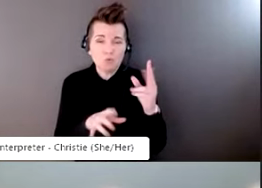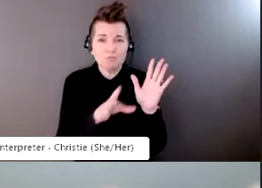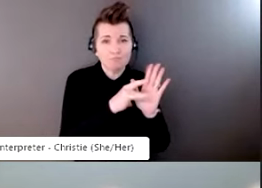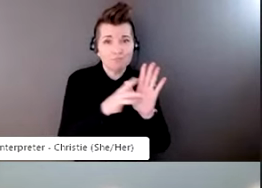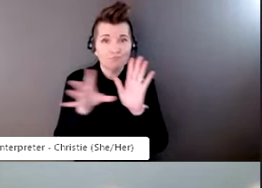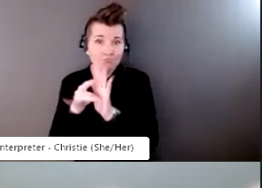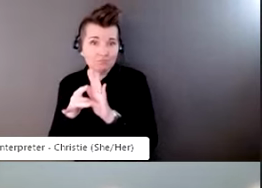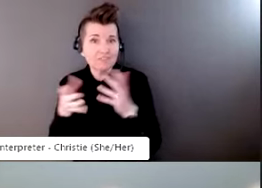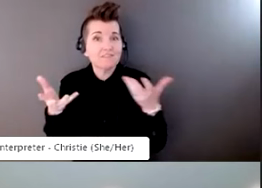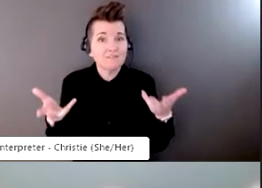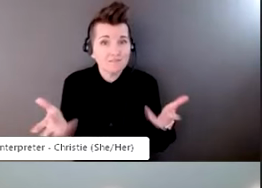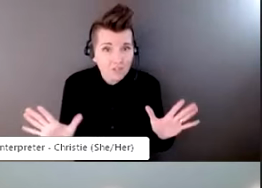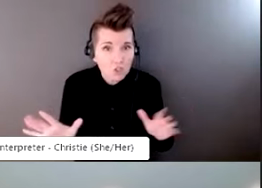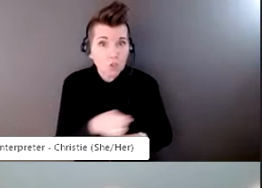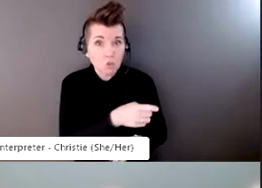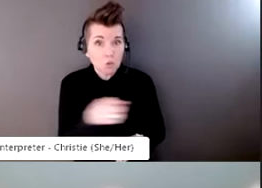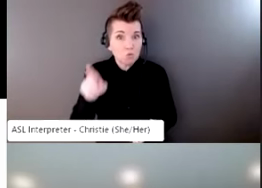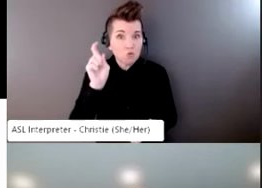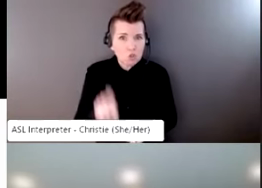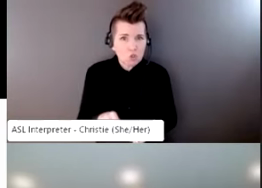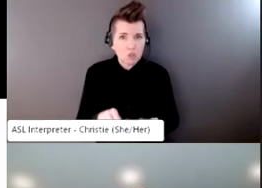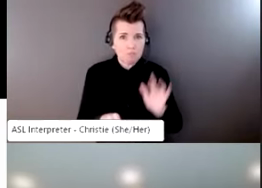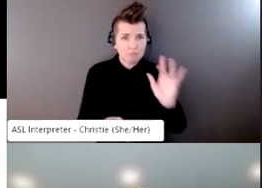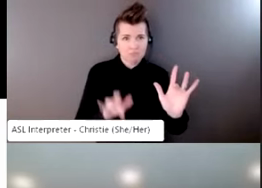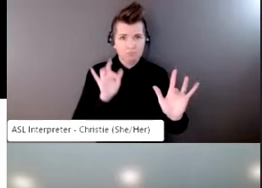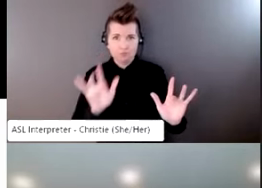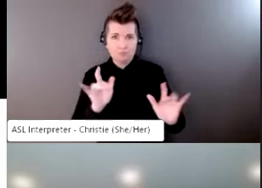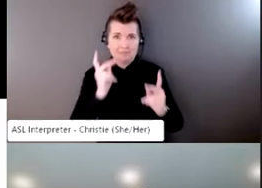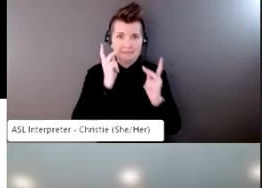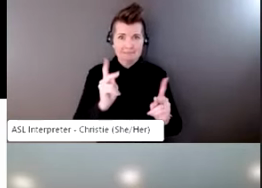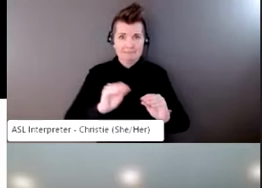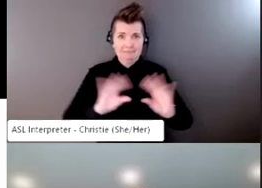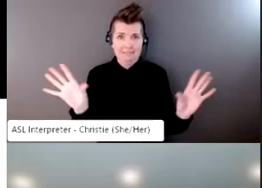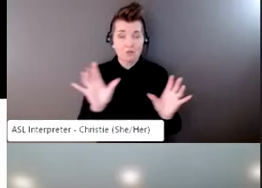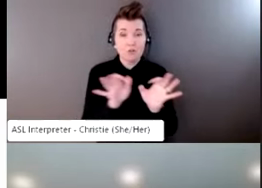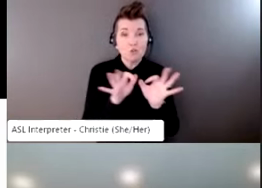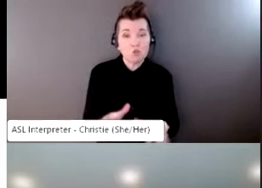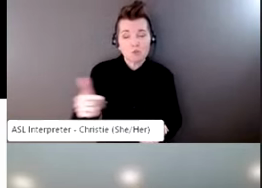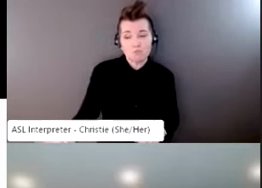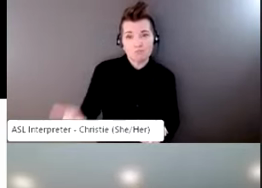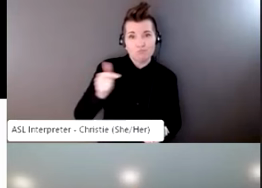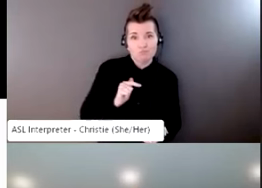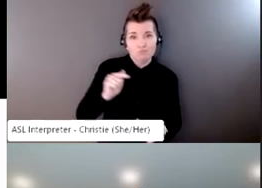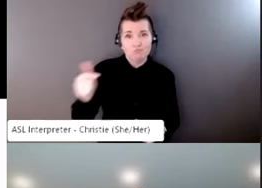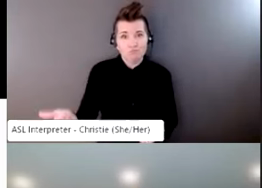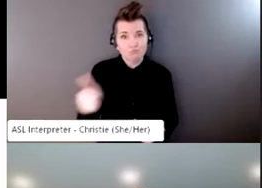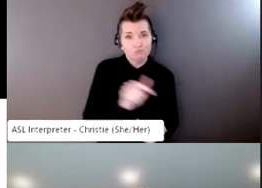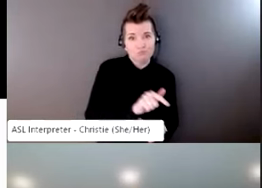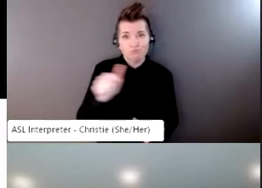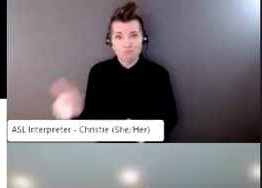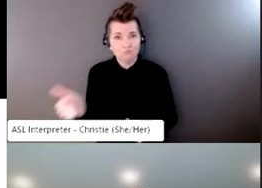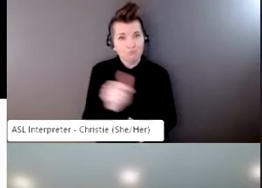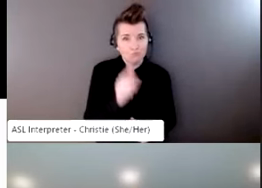be able to pick the option to see them, and they will be taking turns throughout the session today to do the